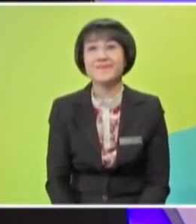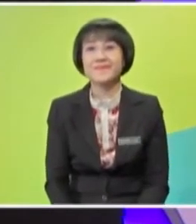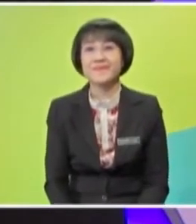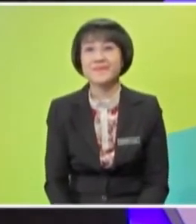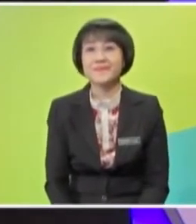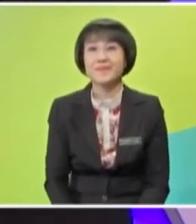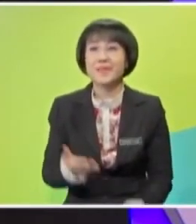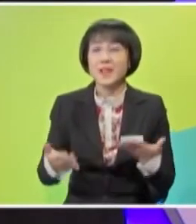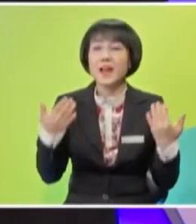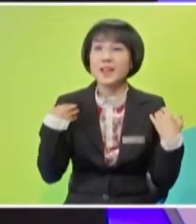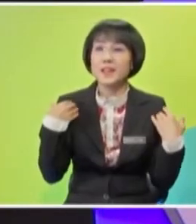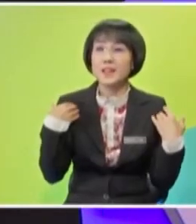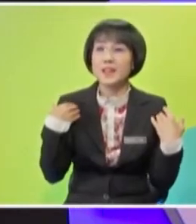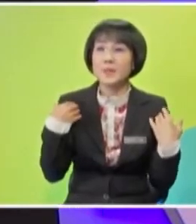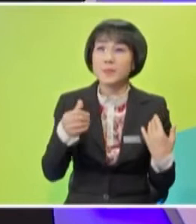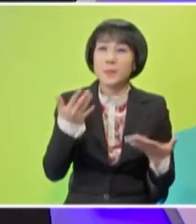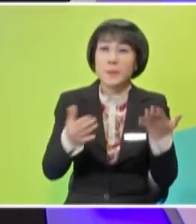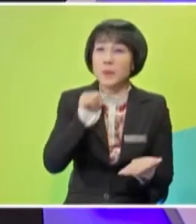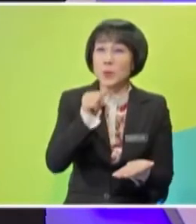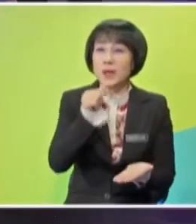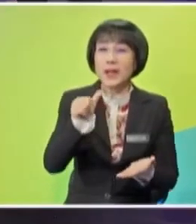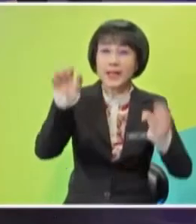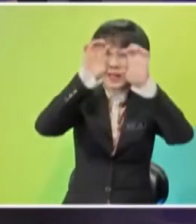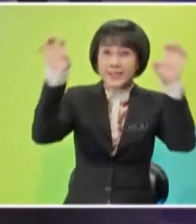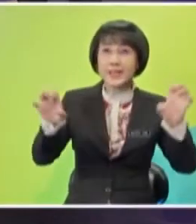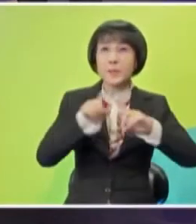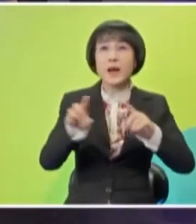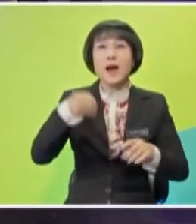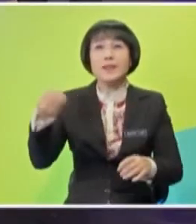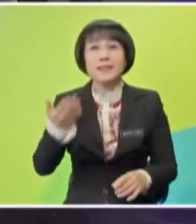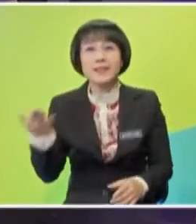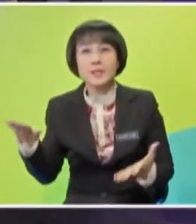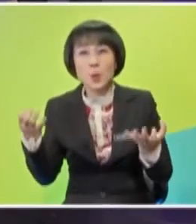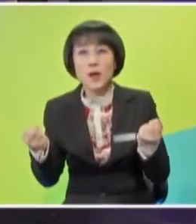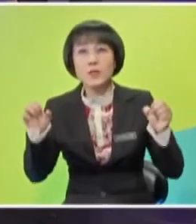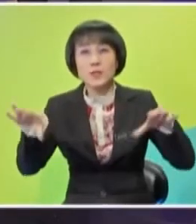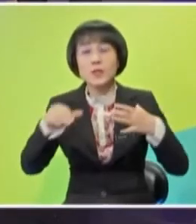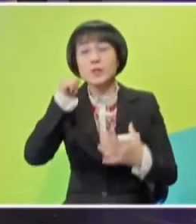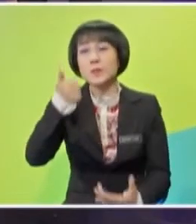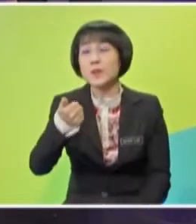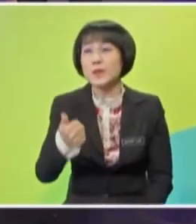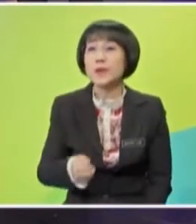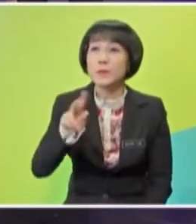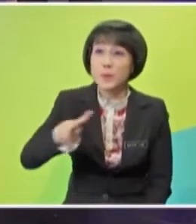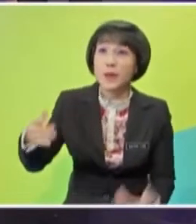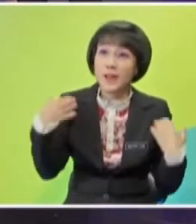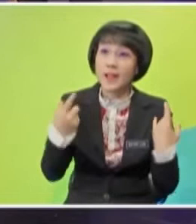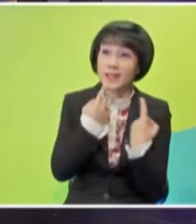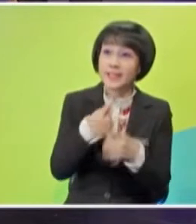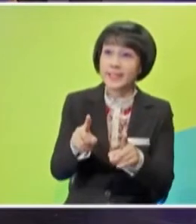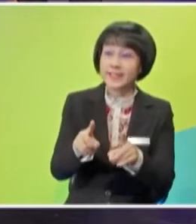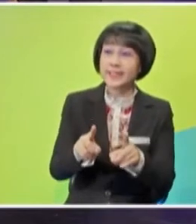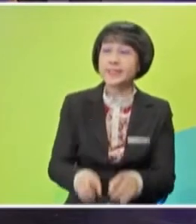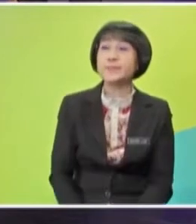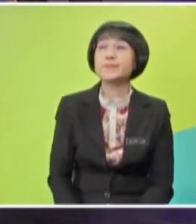next day. That's true. Let's find out from our students and also our pupils. Let's see whether they already have their answers. Okay, can we